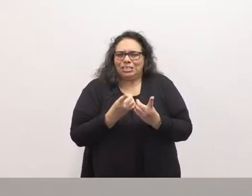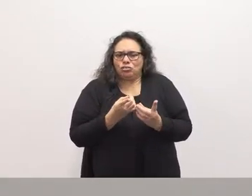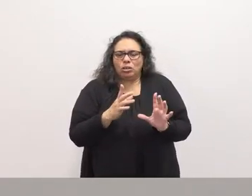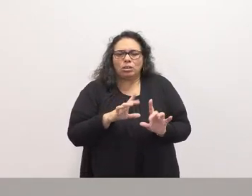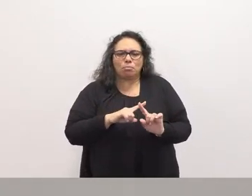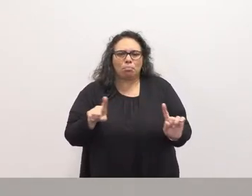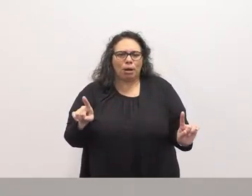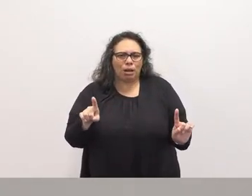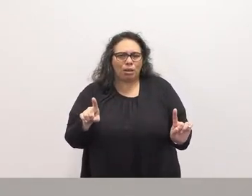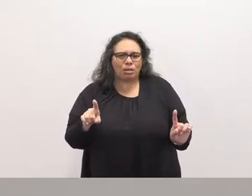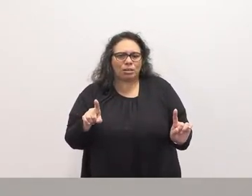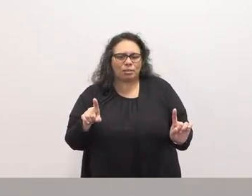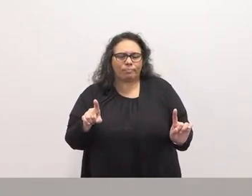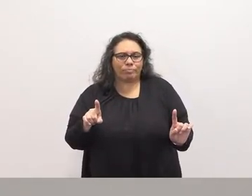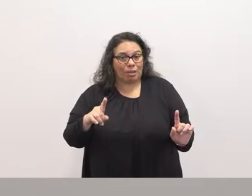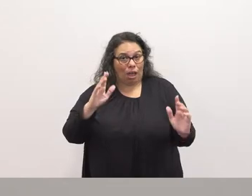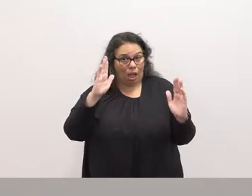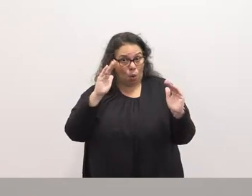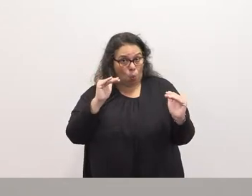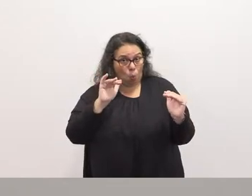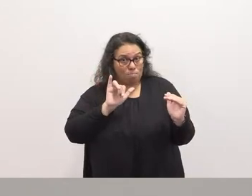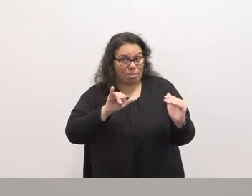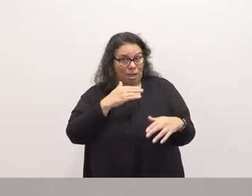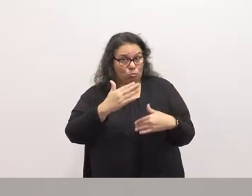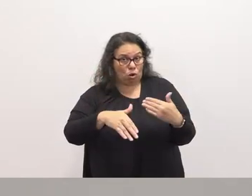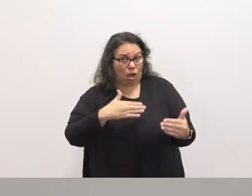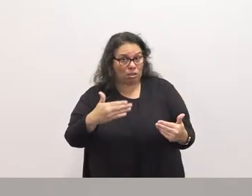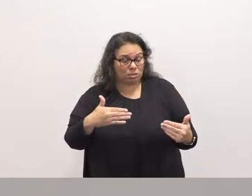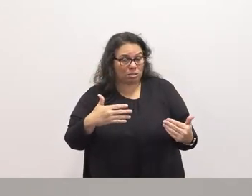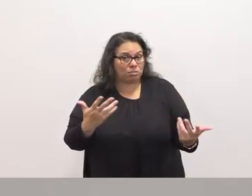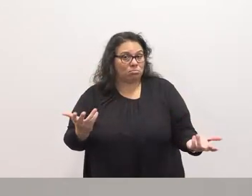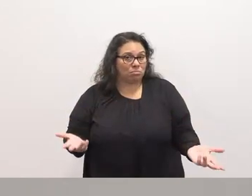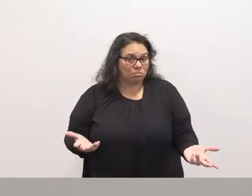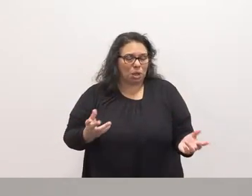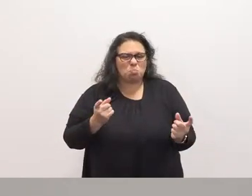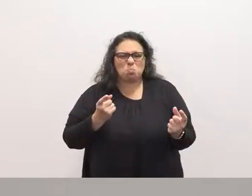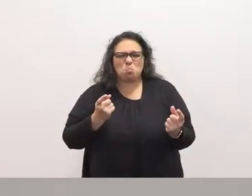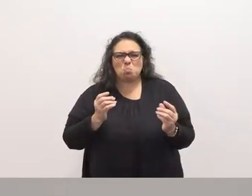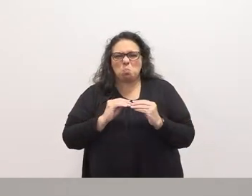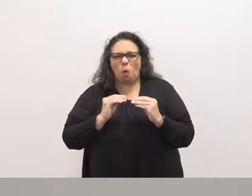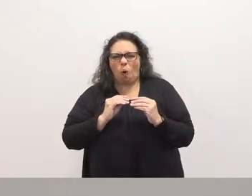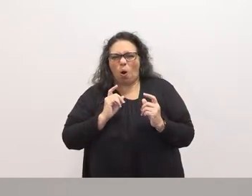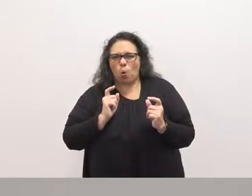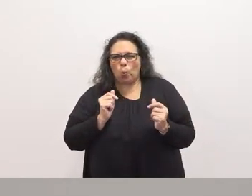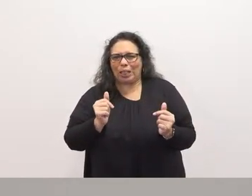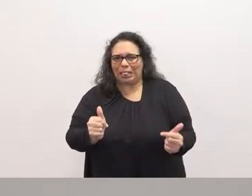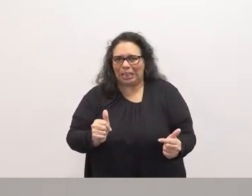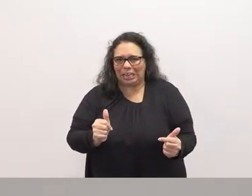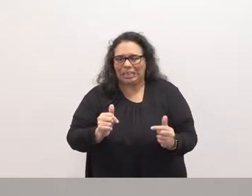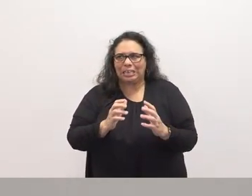but I had hoped that that process would move more quickly.